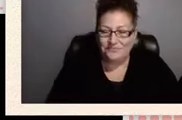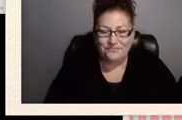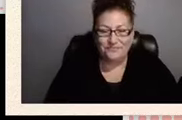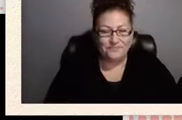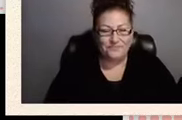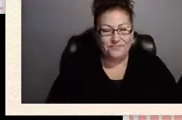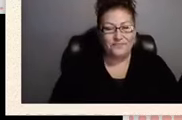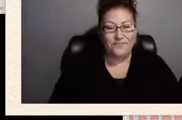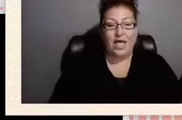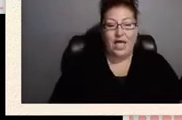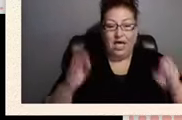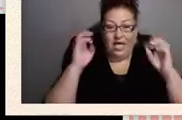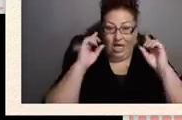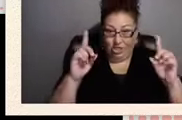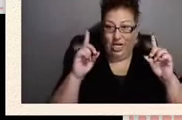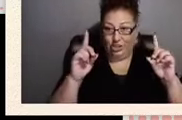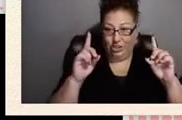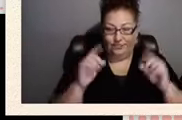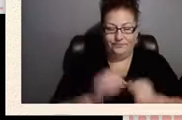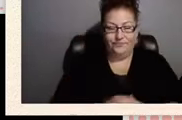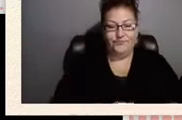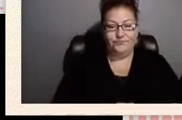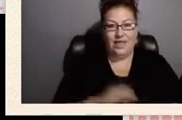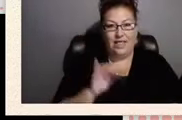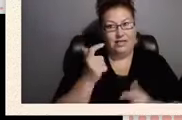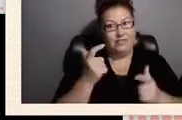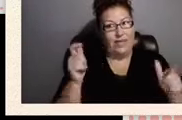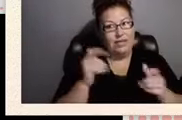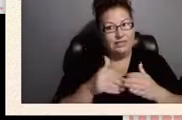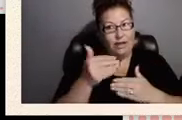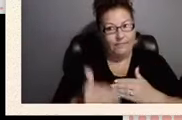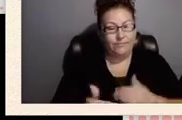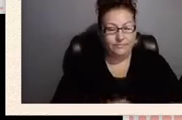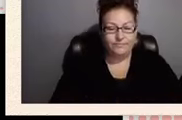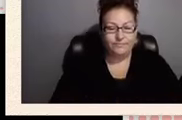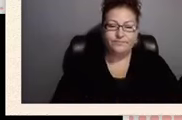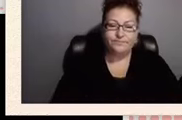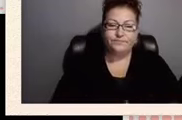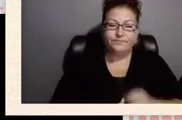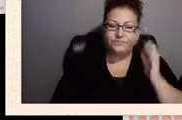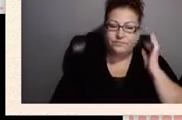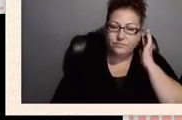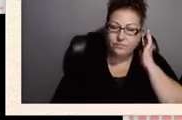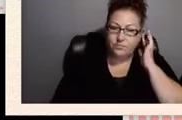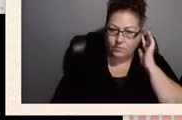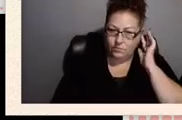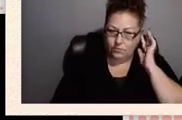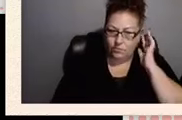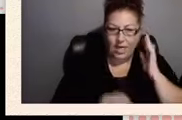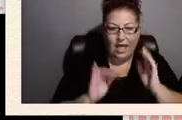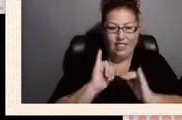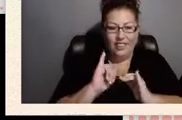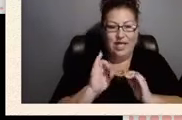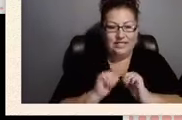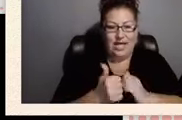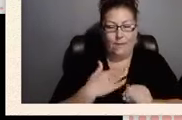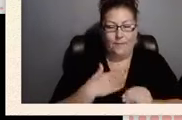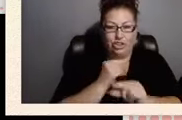Education, that's the big step. Um, and that's how my security came into